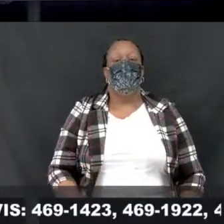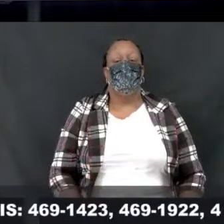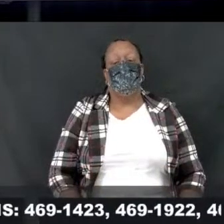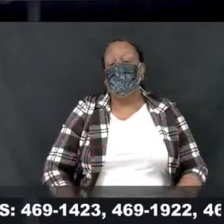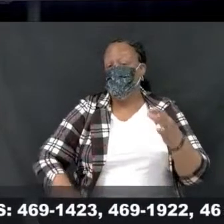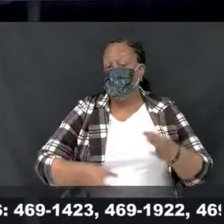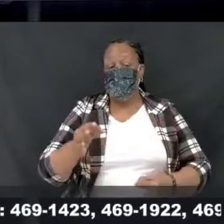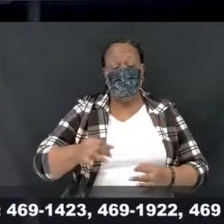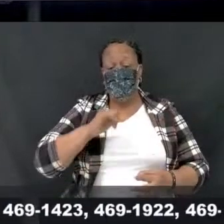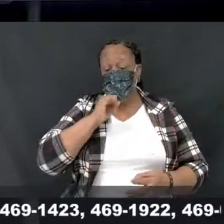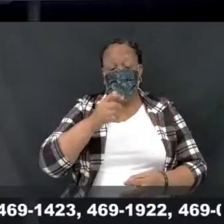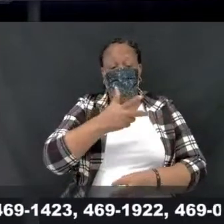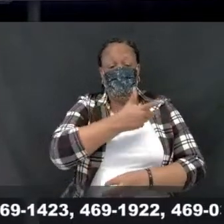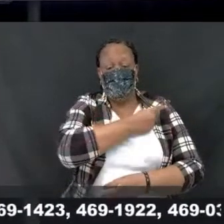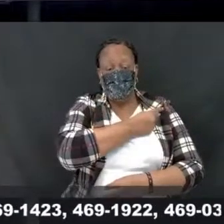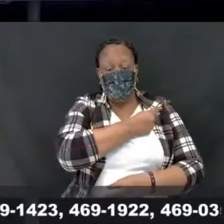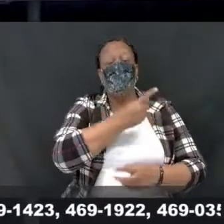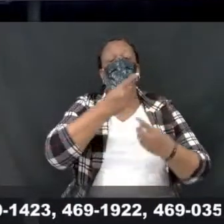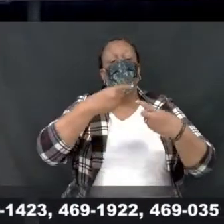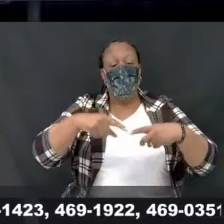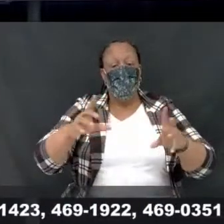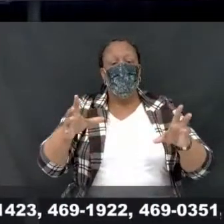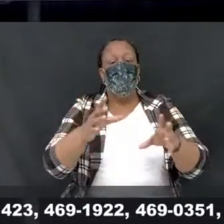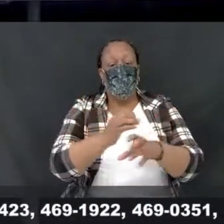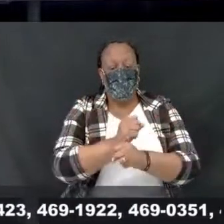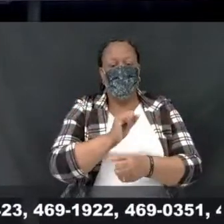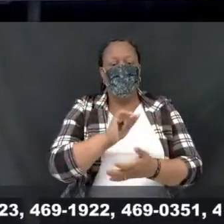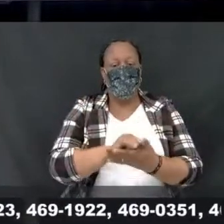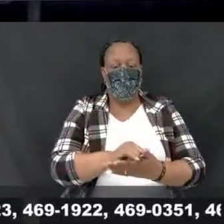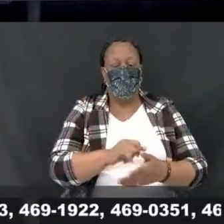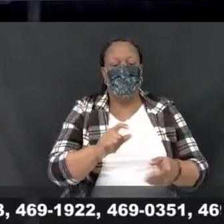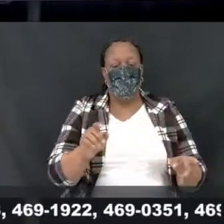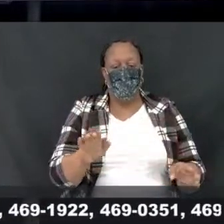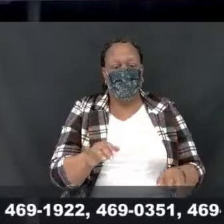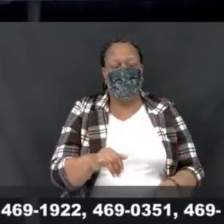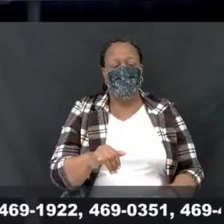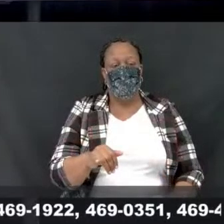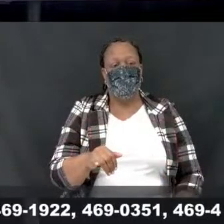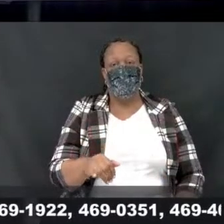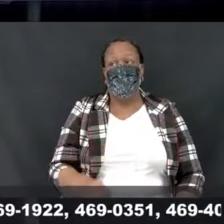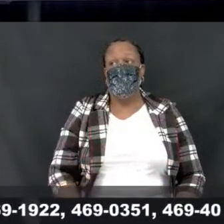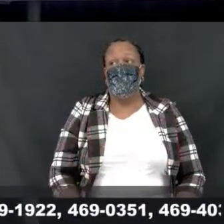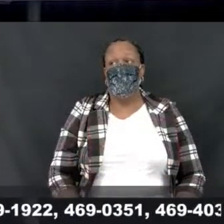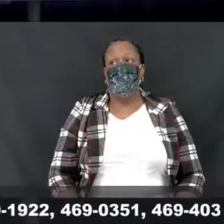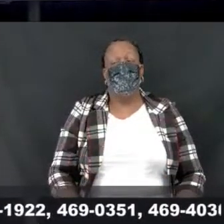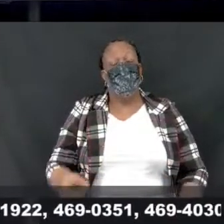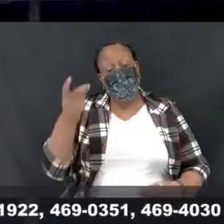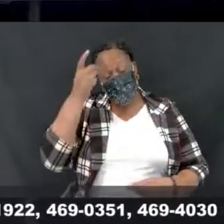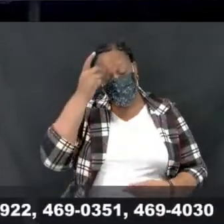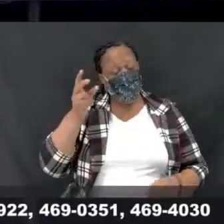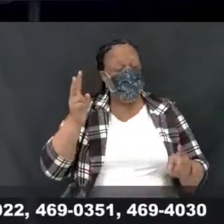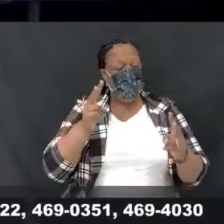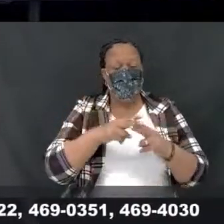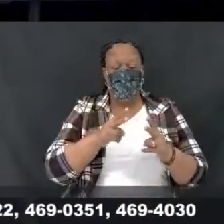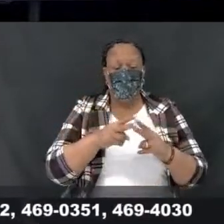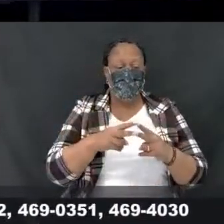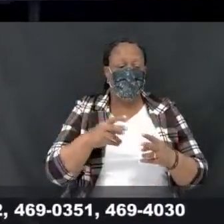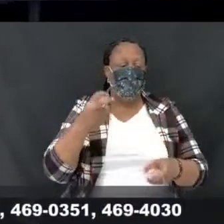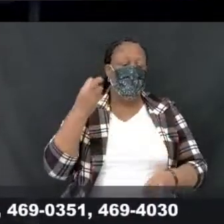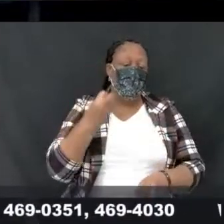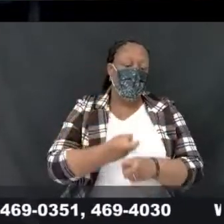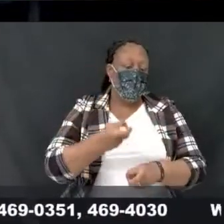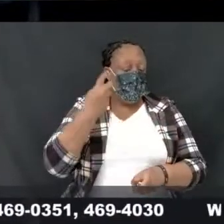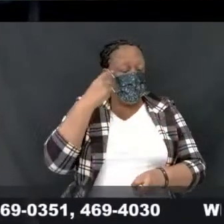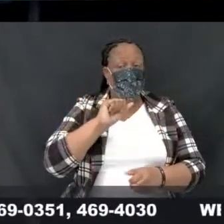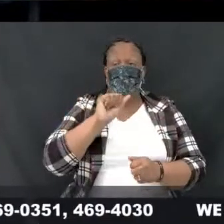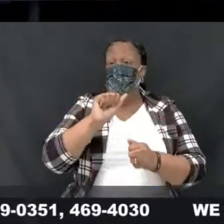have not yet done so as yet, and get boosted if you are eligible. The pandemic has been very stressful for everyone, but I